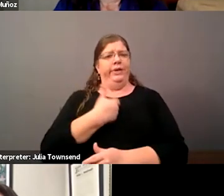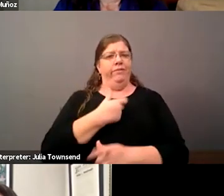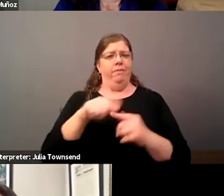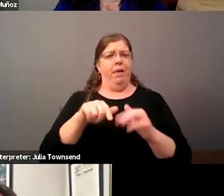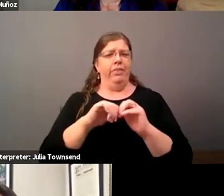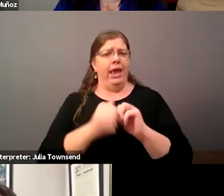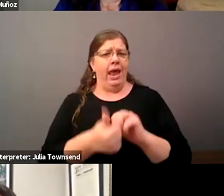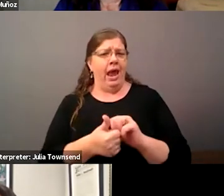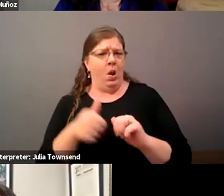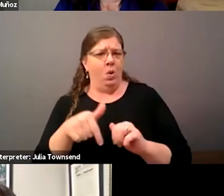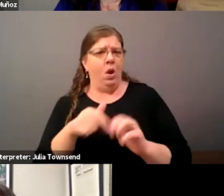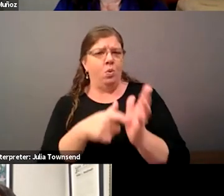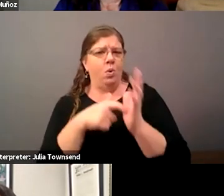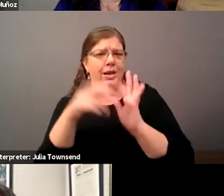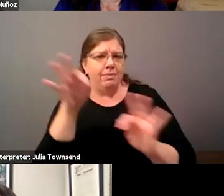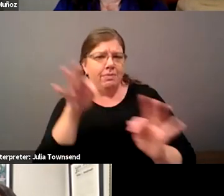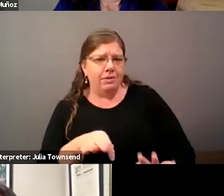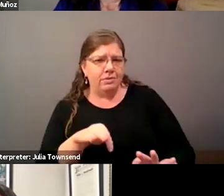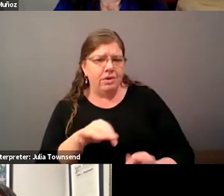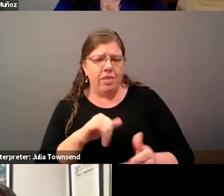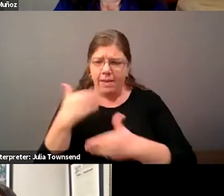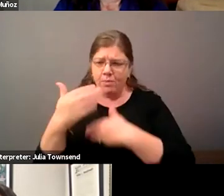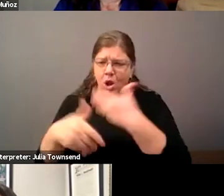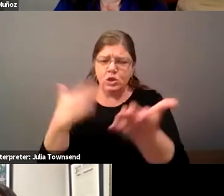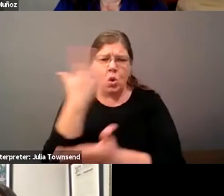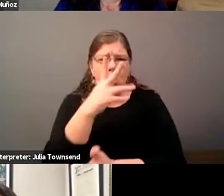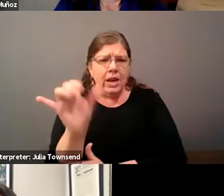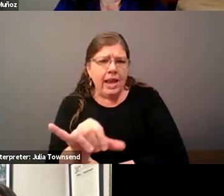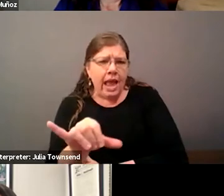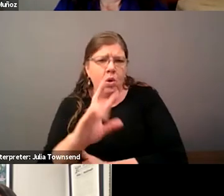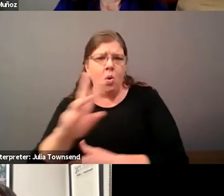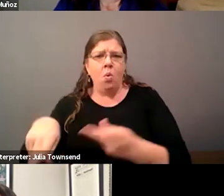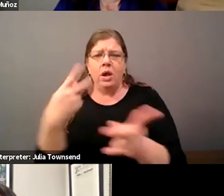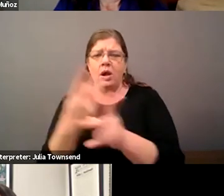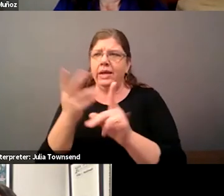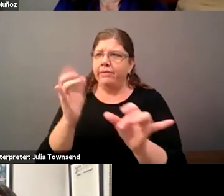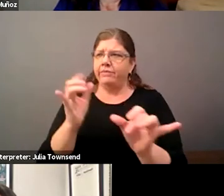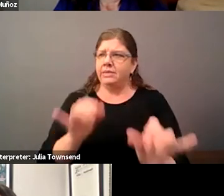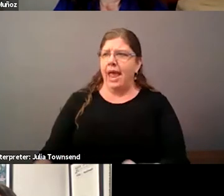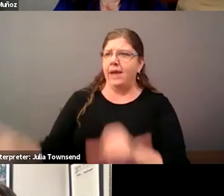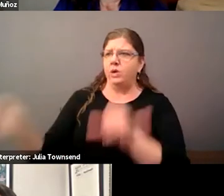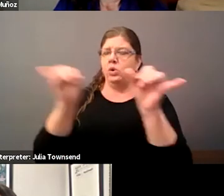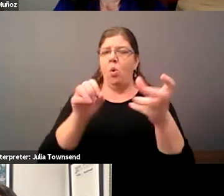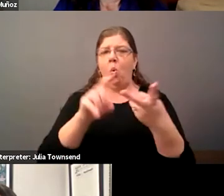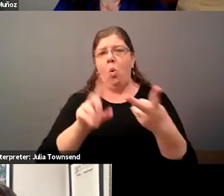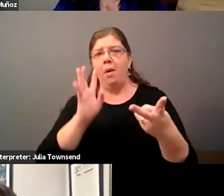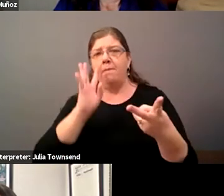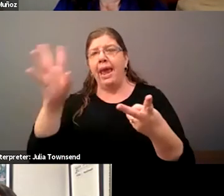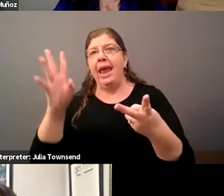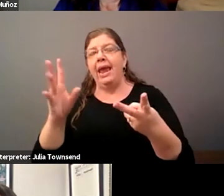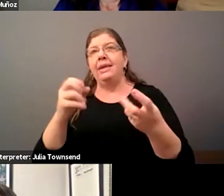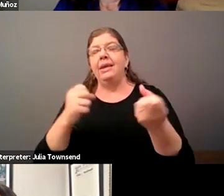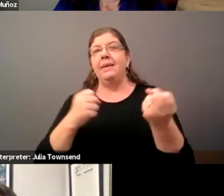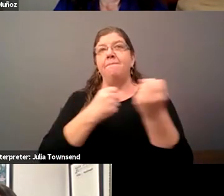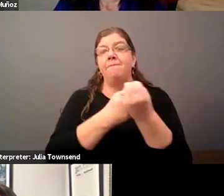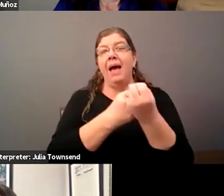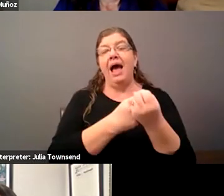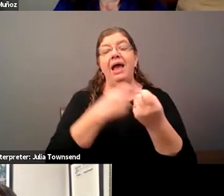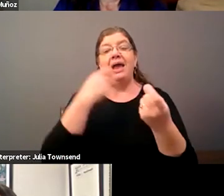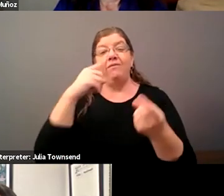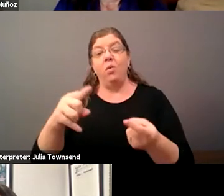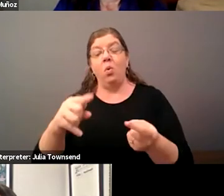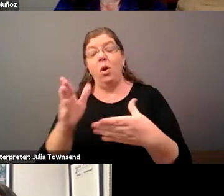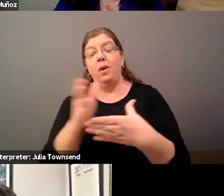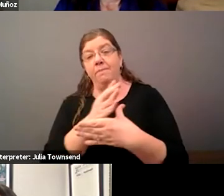explanation what does this process even look like what sorts of standardized or made by and for middle upper class white